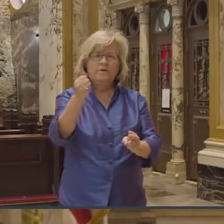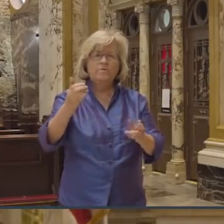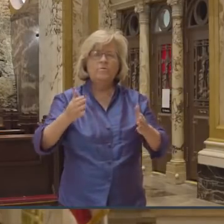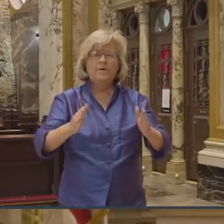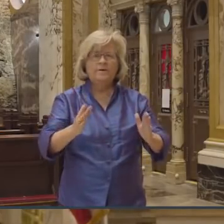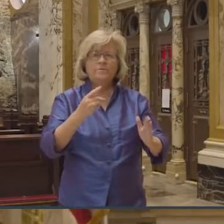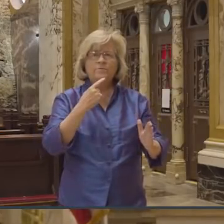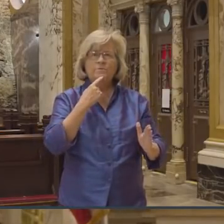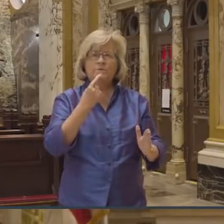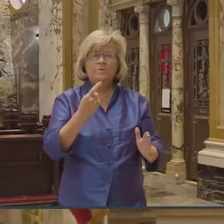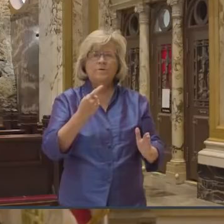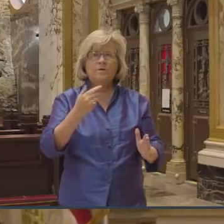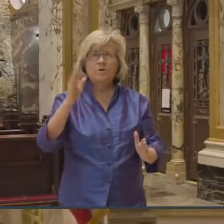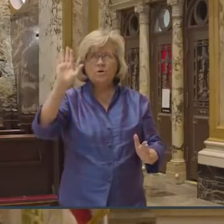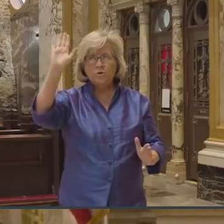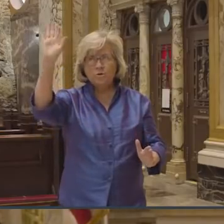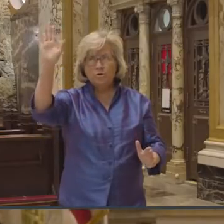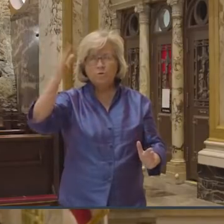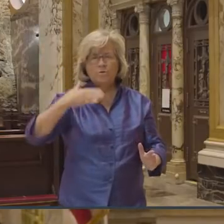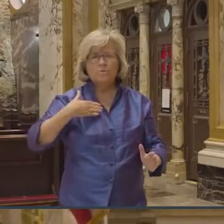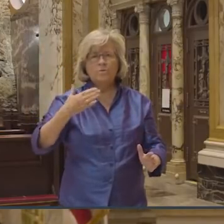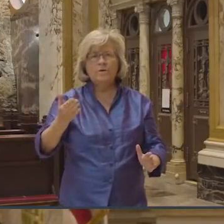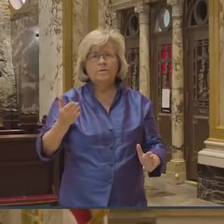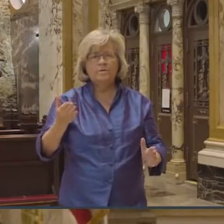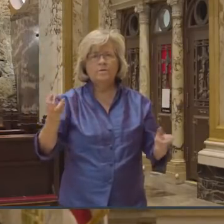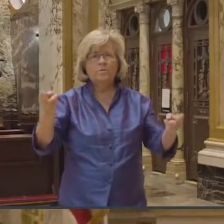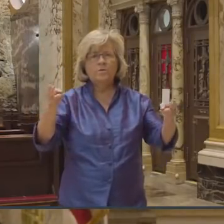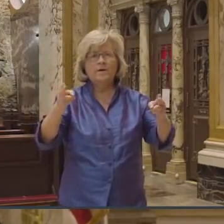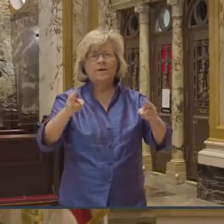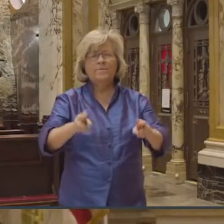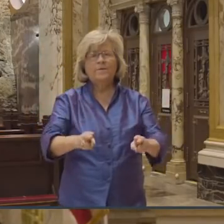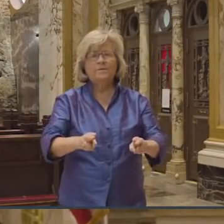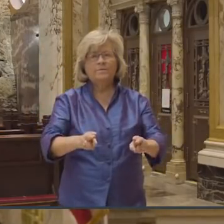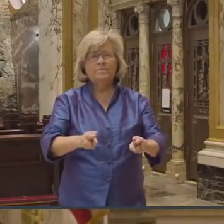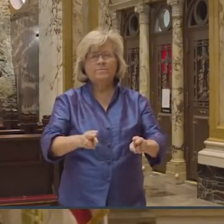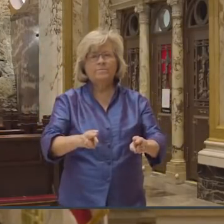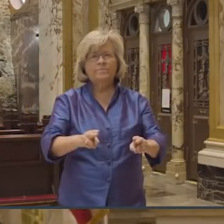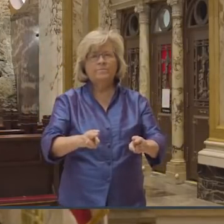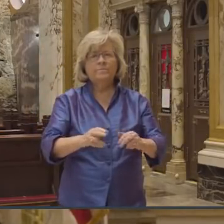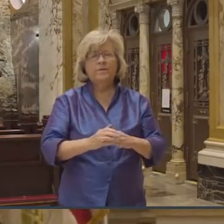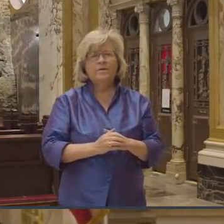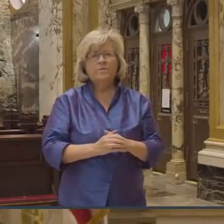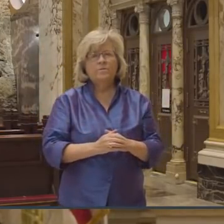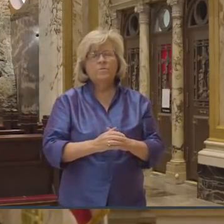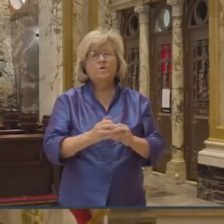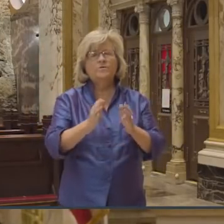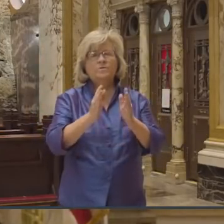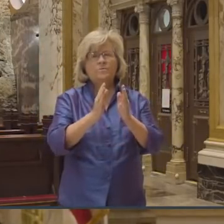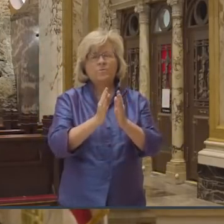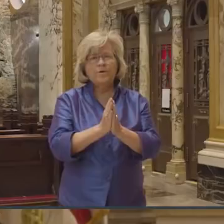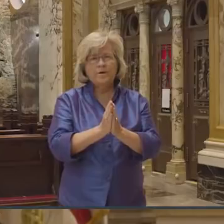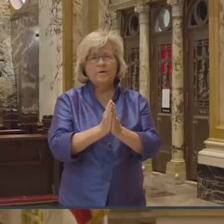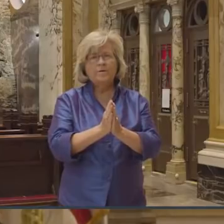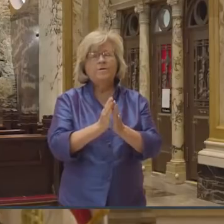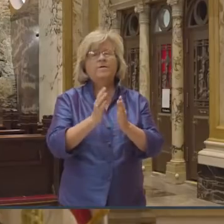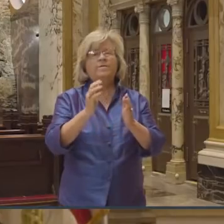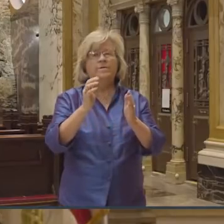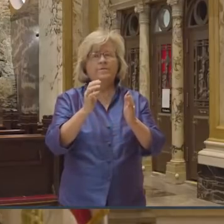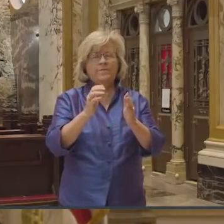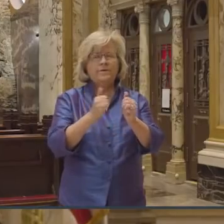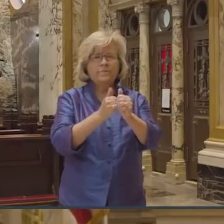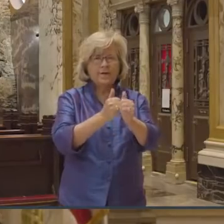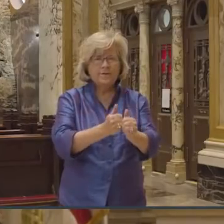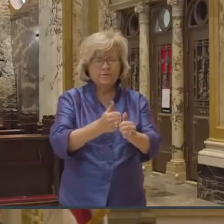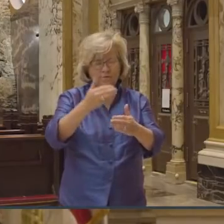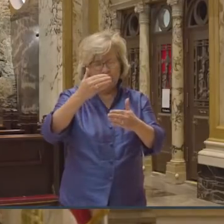saying, "Thy will be done," which I think was undoubtedly the prayer of the apostles in those days before Pentecost, as